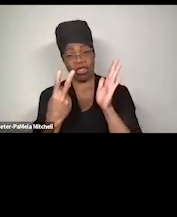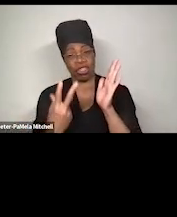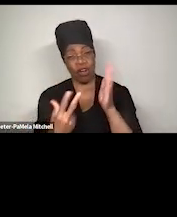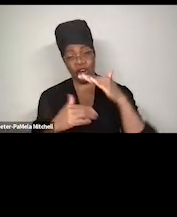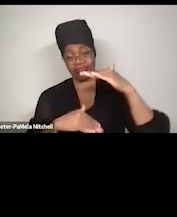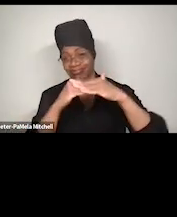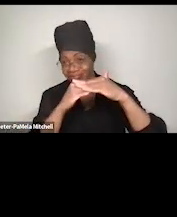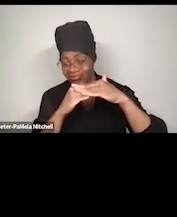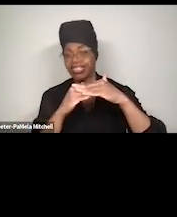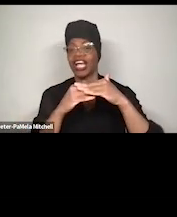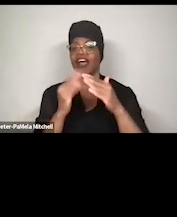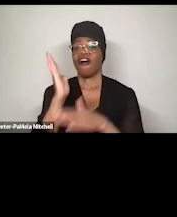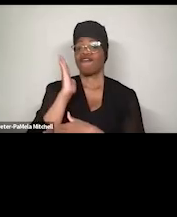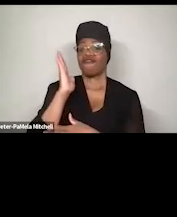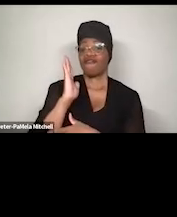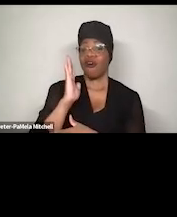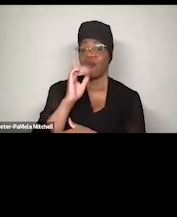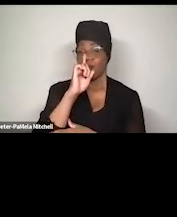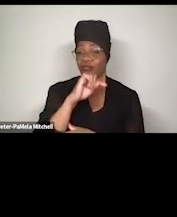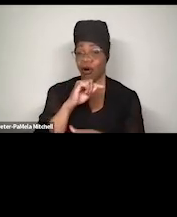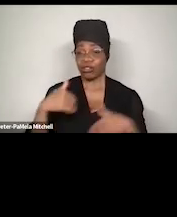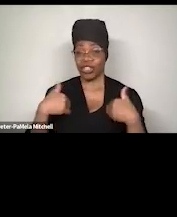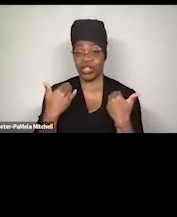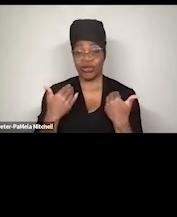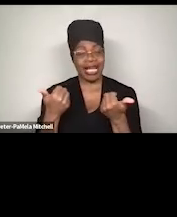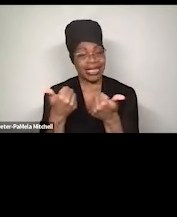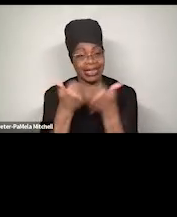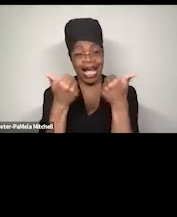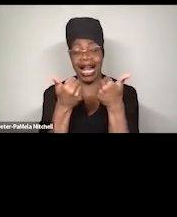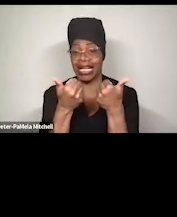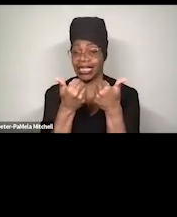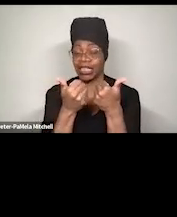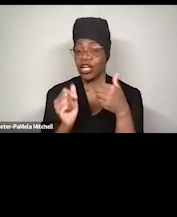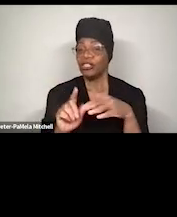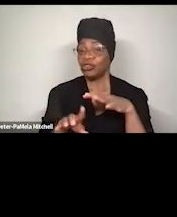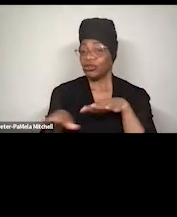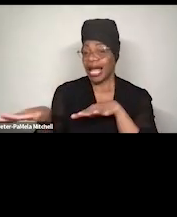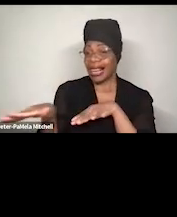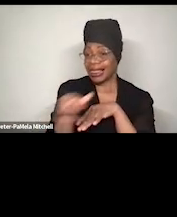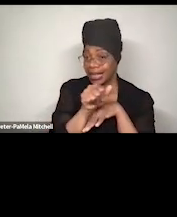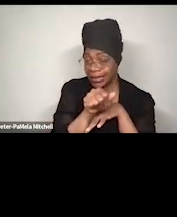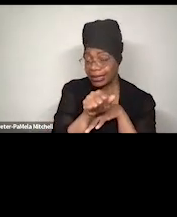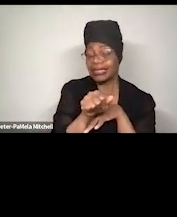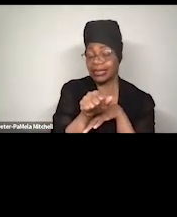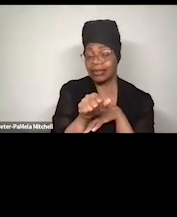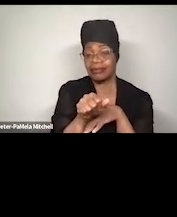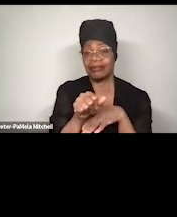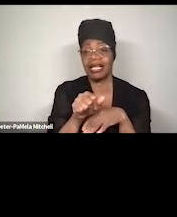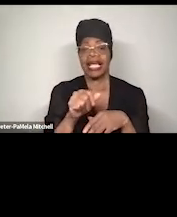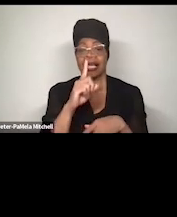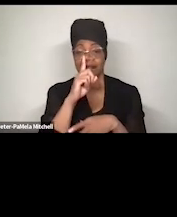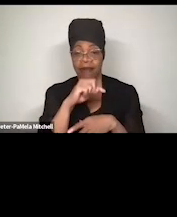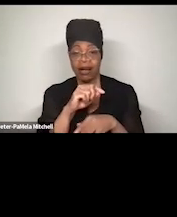former foster youth. It's very challenging to exit the foster care system and be economically and